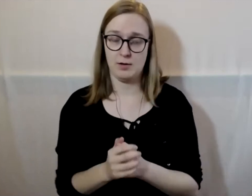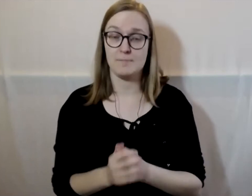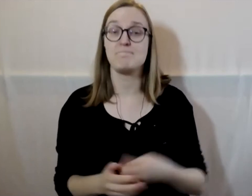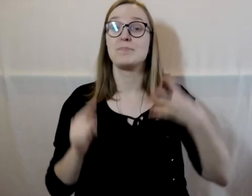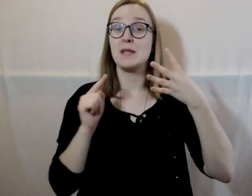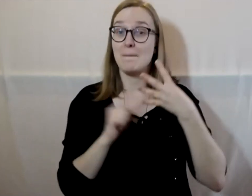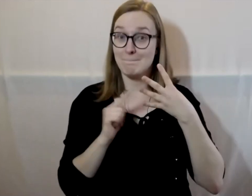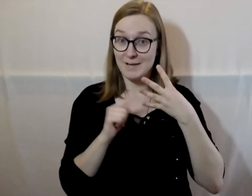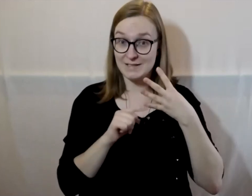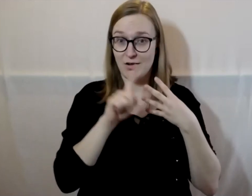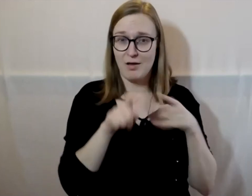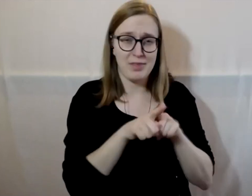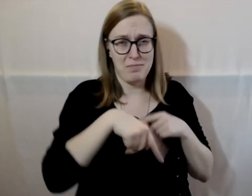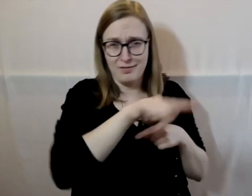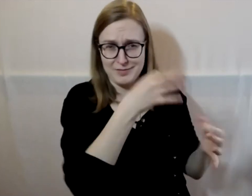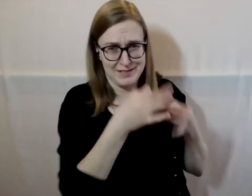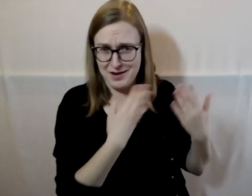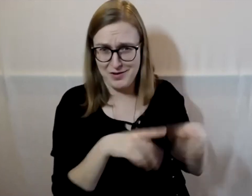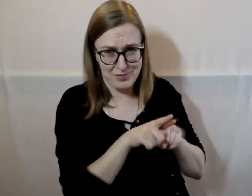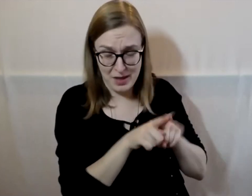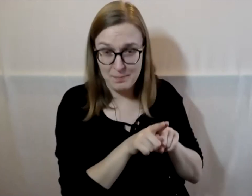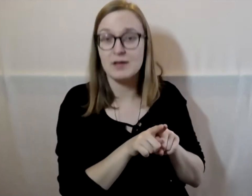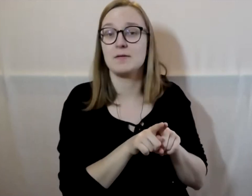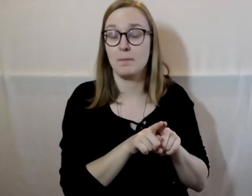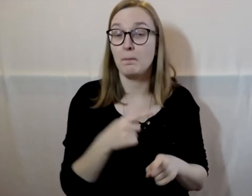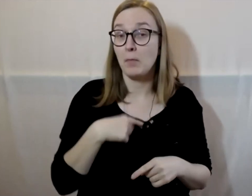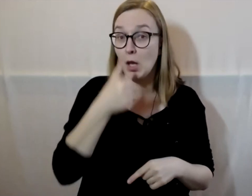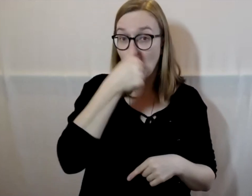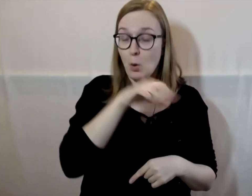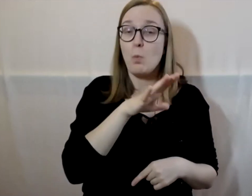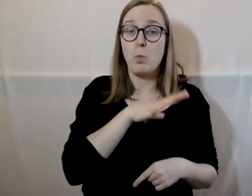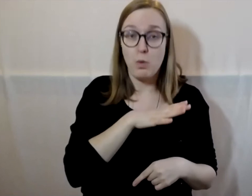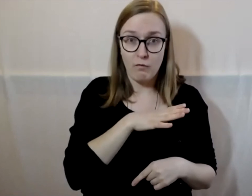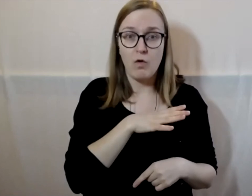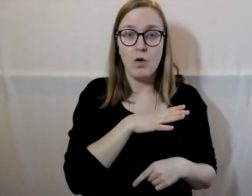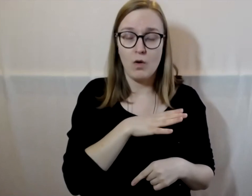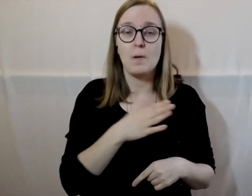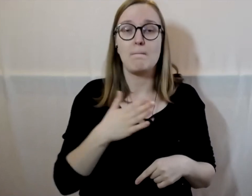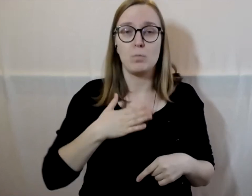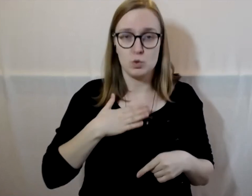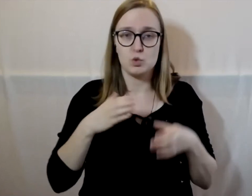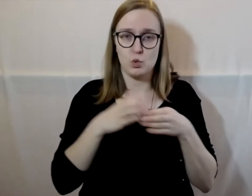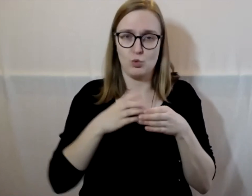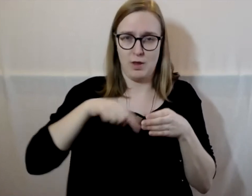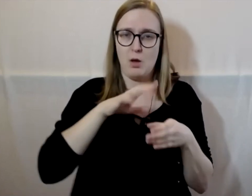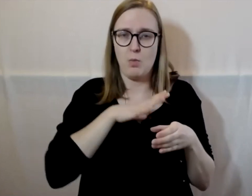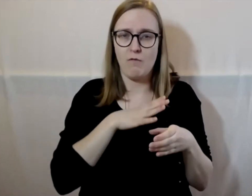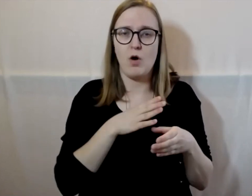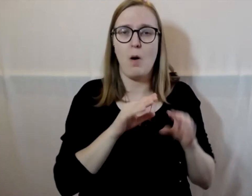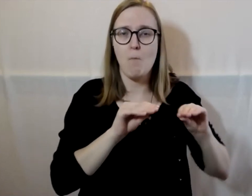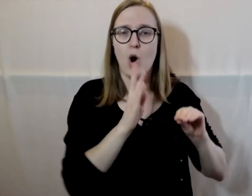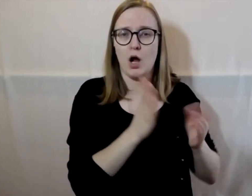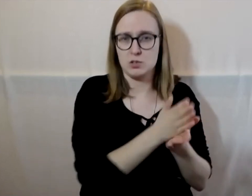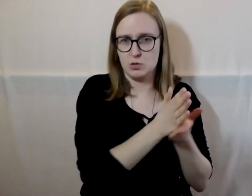Almost everything was said. We had a practitioner, a school leader in our group, and she said that it's a practice in